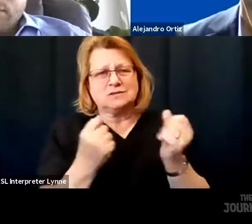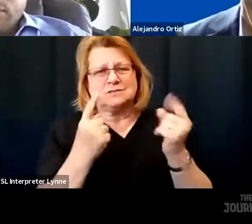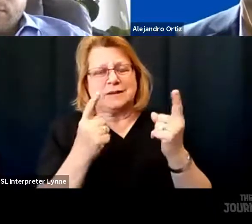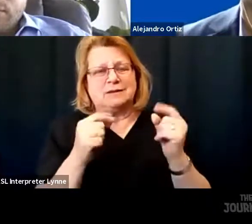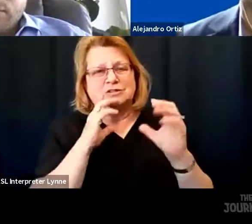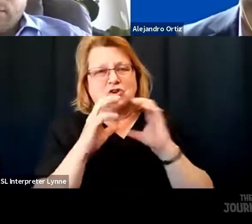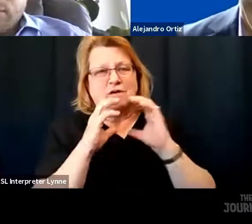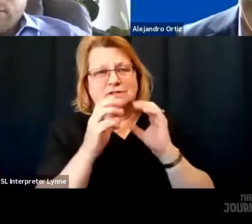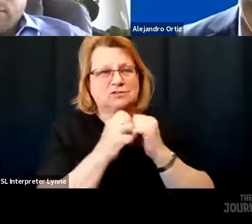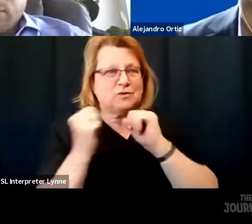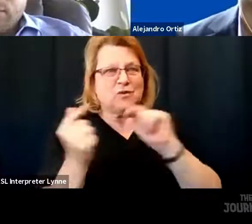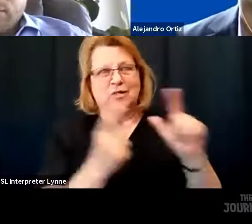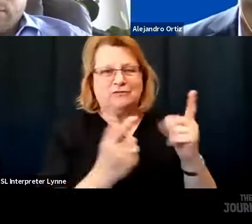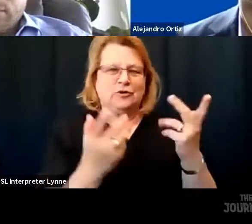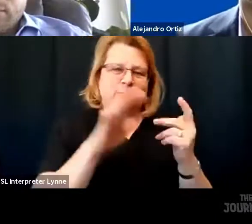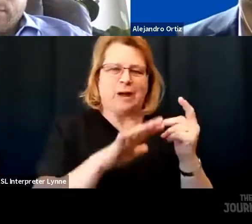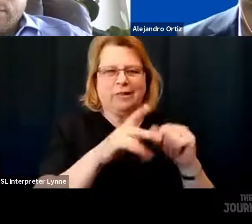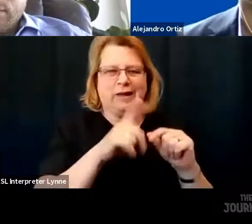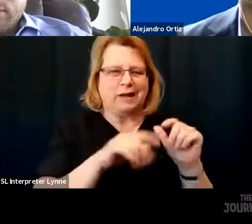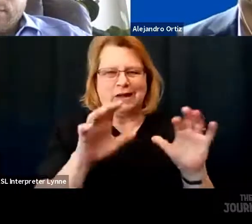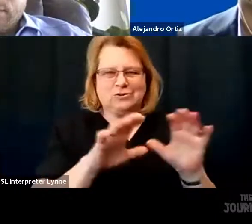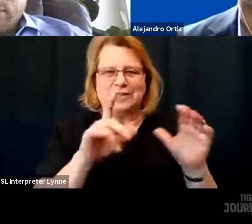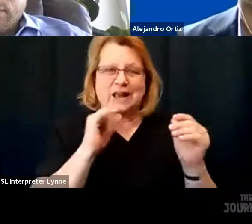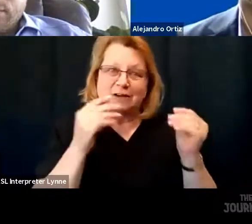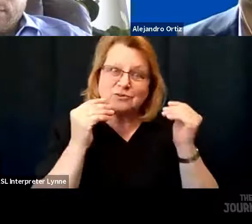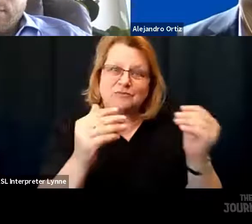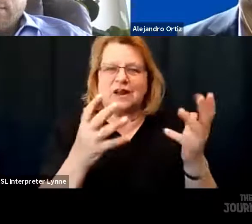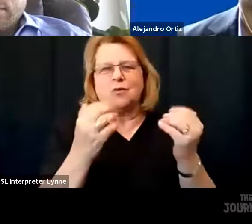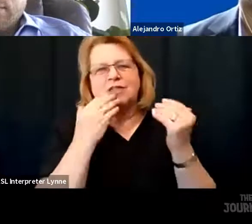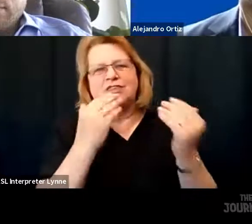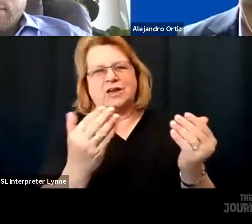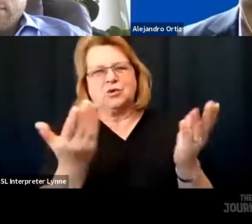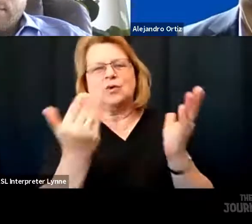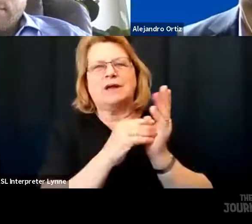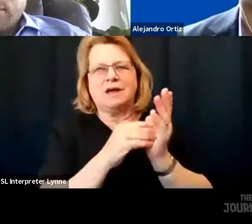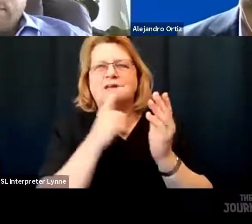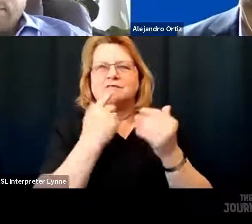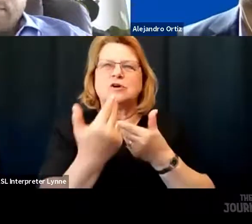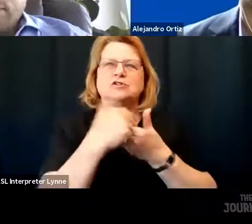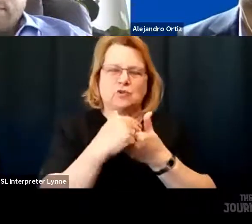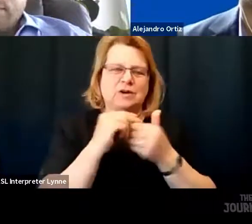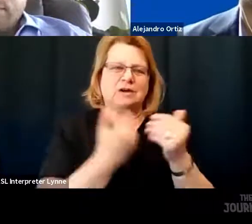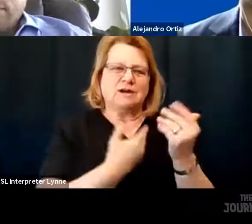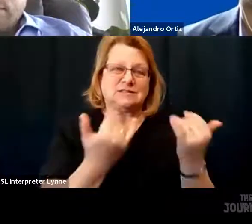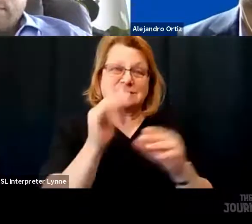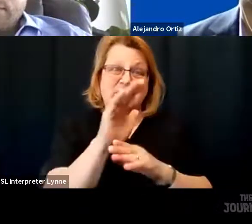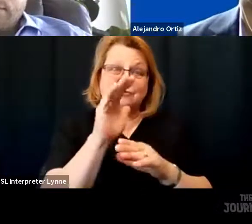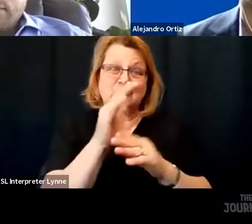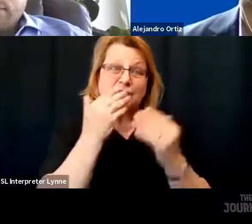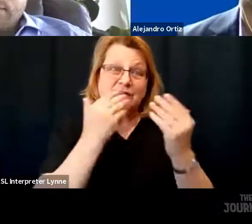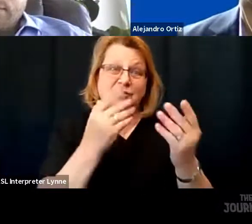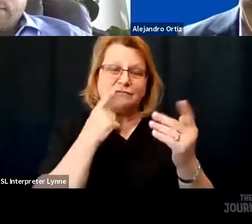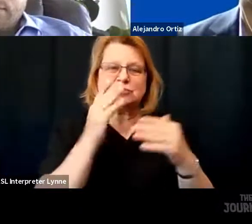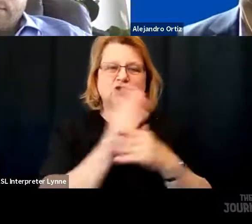but apparently I can't do that. I have to move on. So I just want to thank you all again for joining us this afternoon, and thank you for